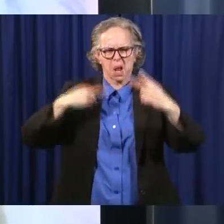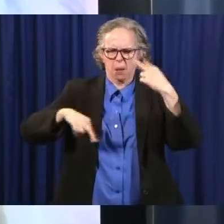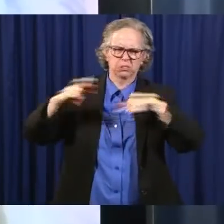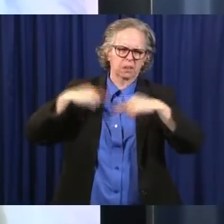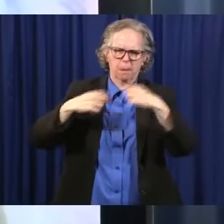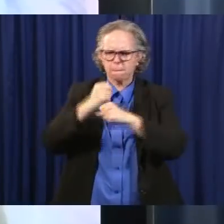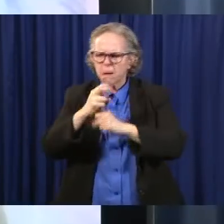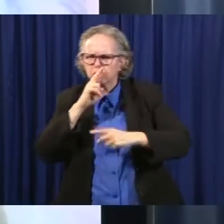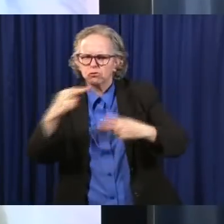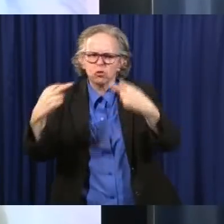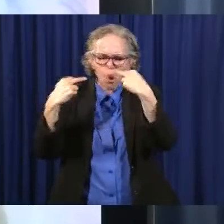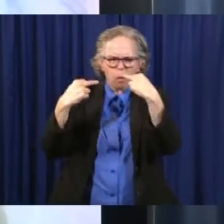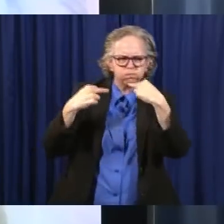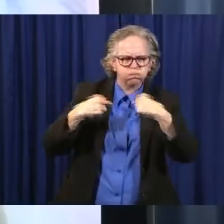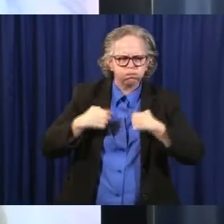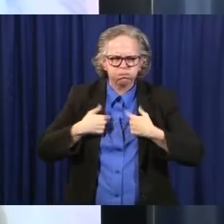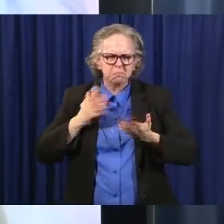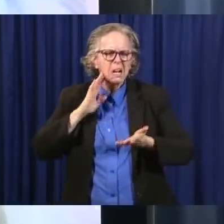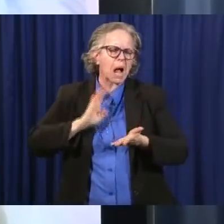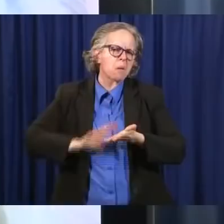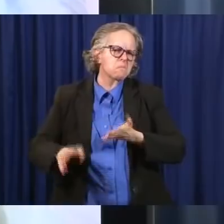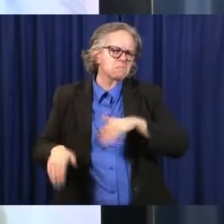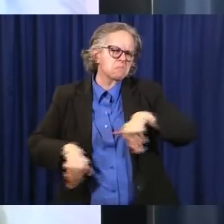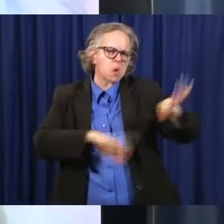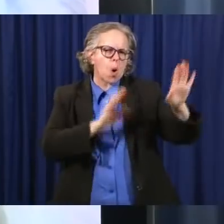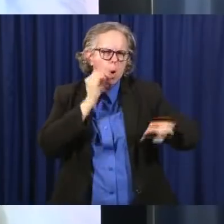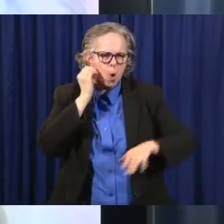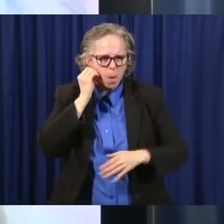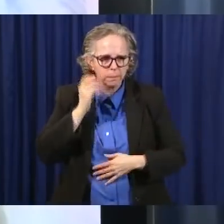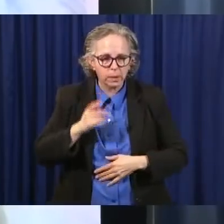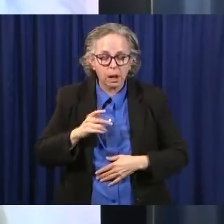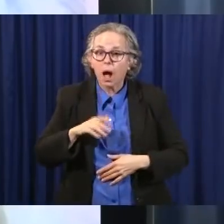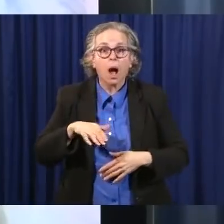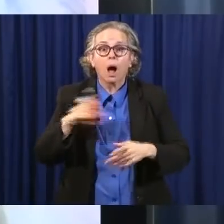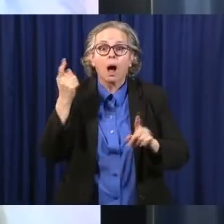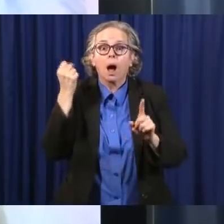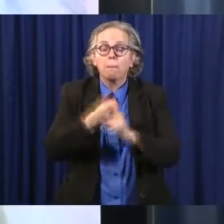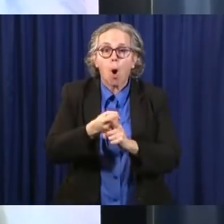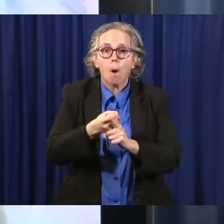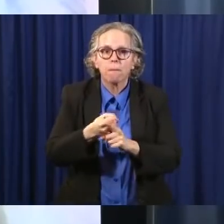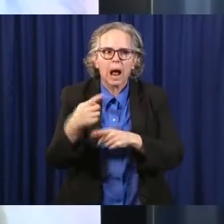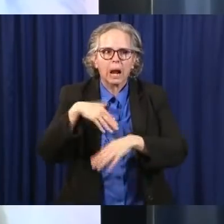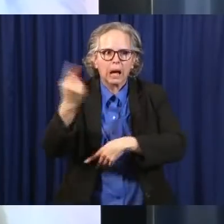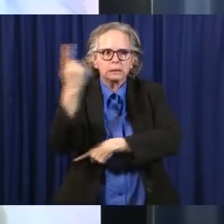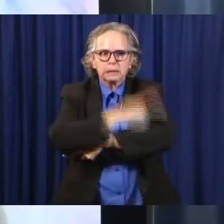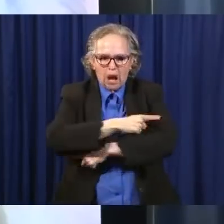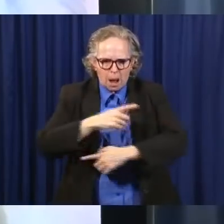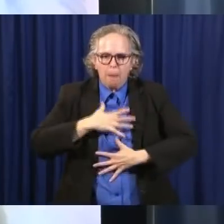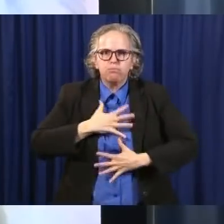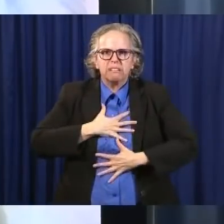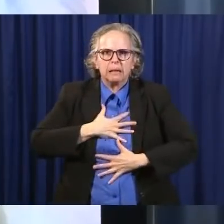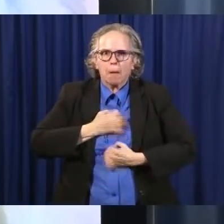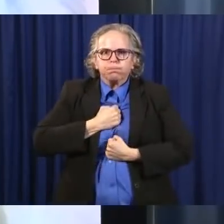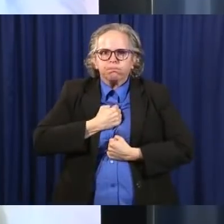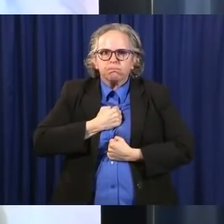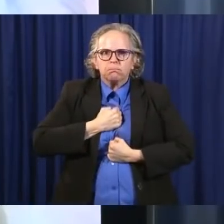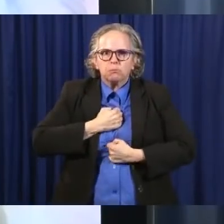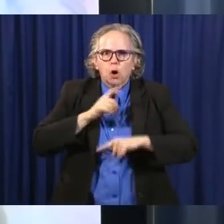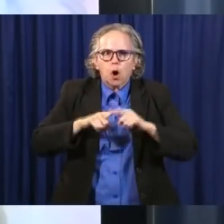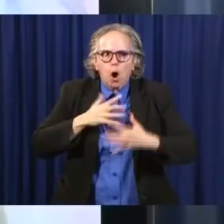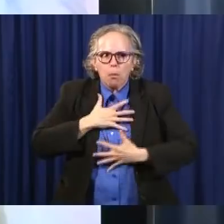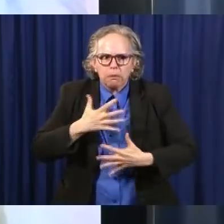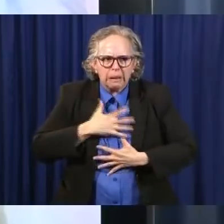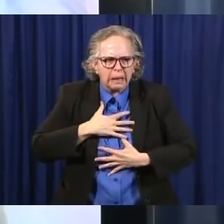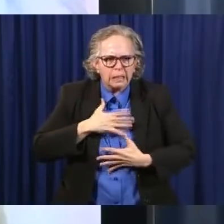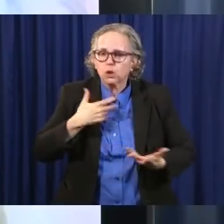home. But the next day, things had gotten worse to the point where I could barely breathe. And they took me down to the ICU, and I